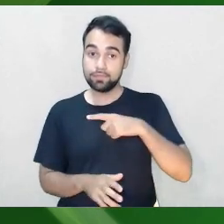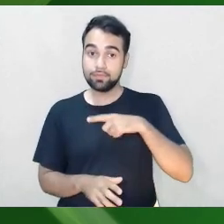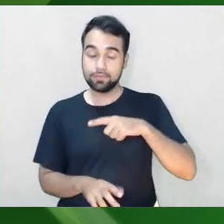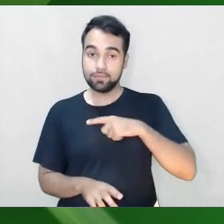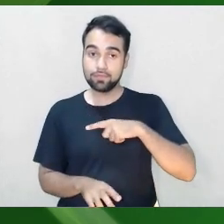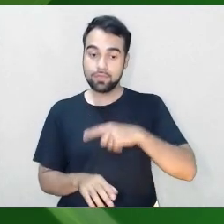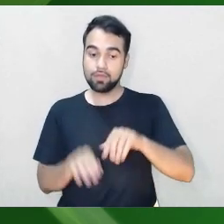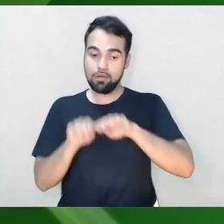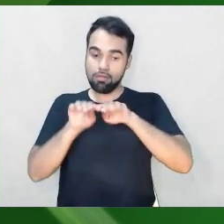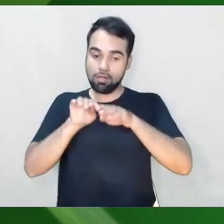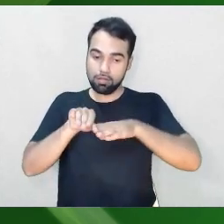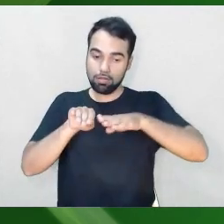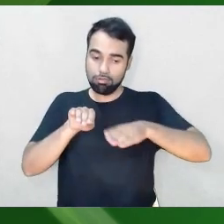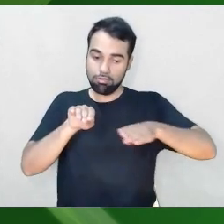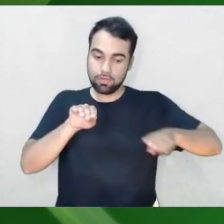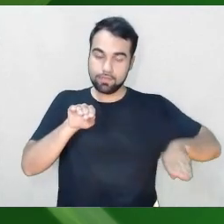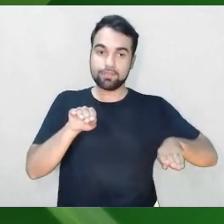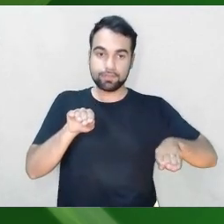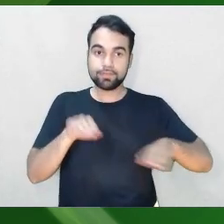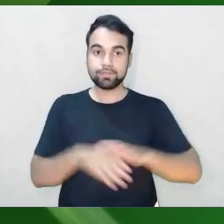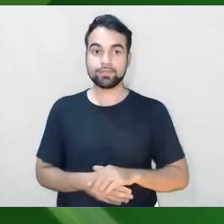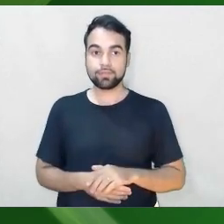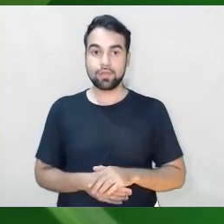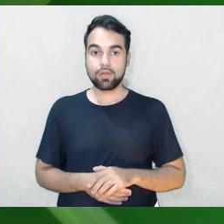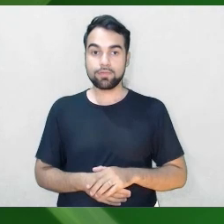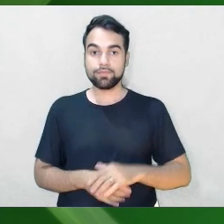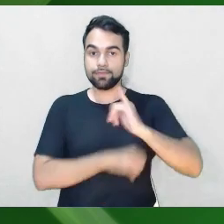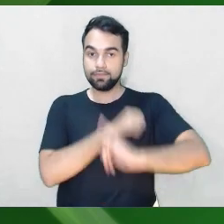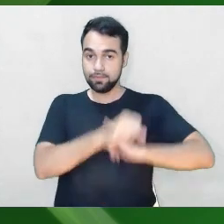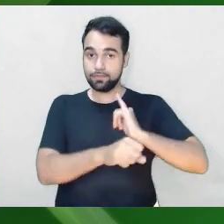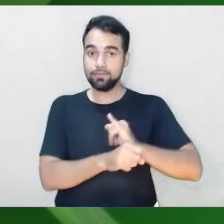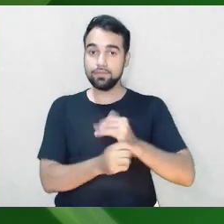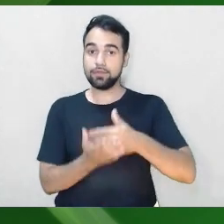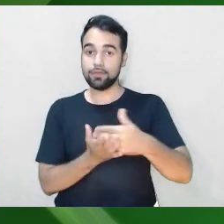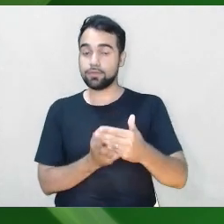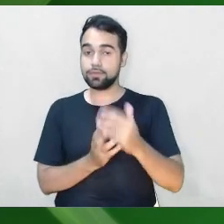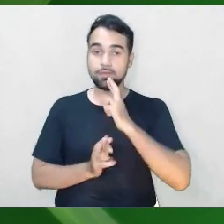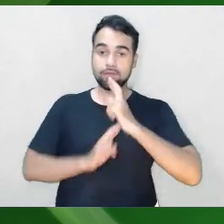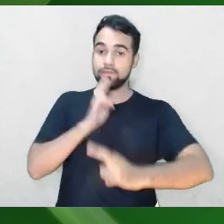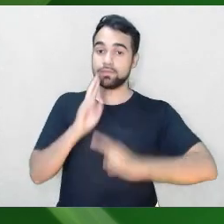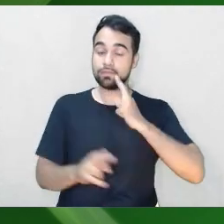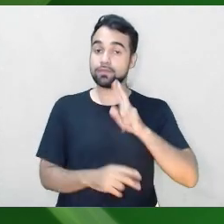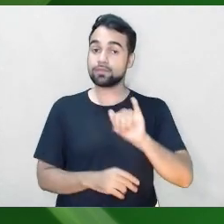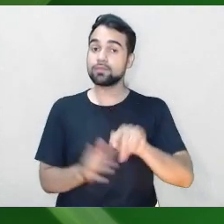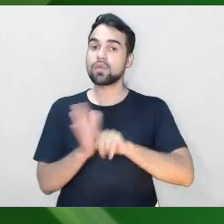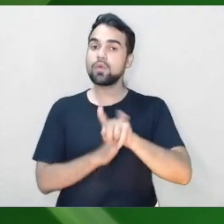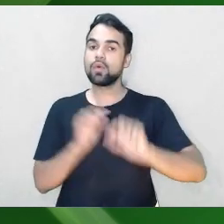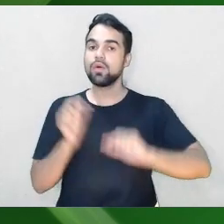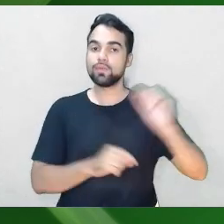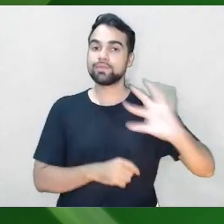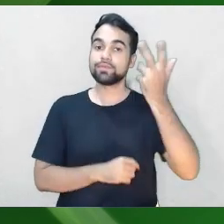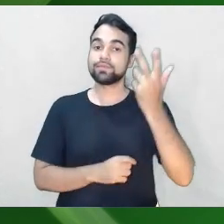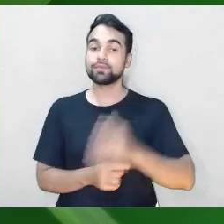in before then. It starts to work on the basis of these proactive solutions. It starts to give answers.